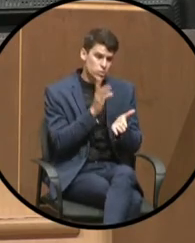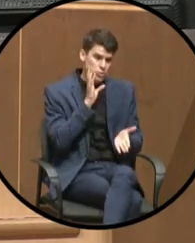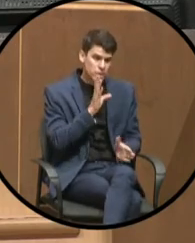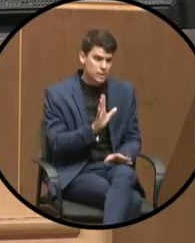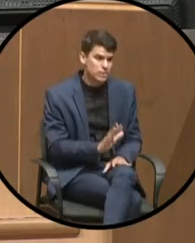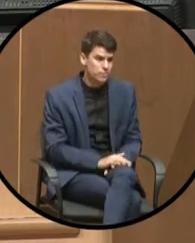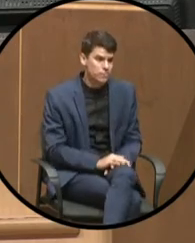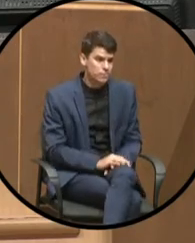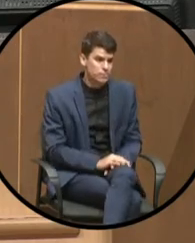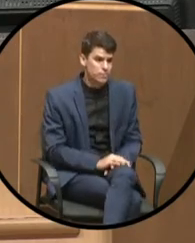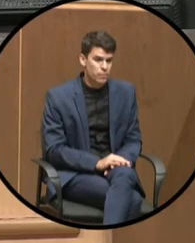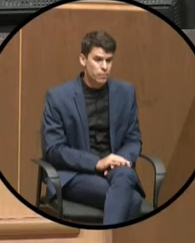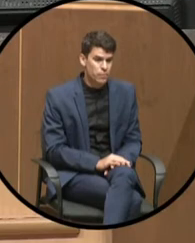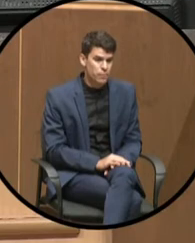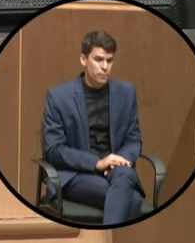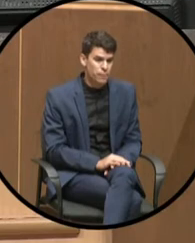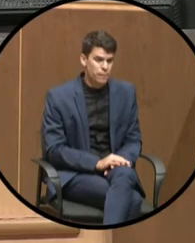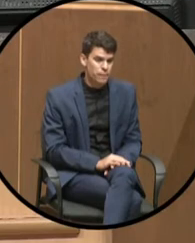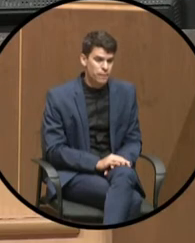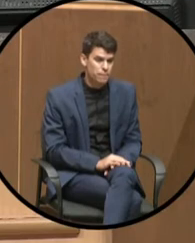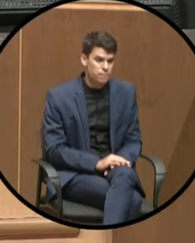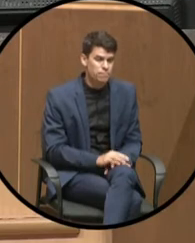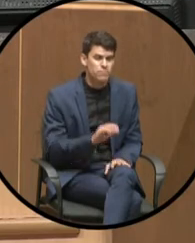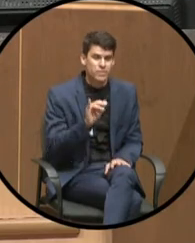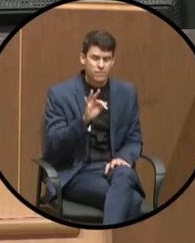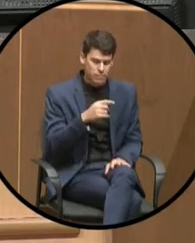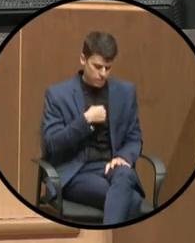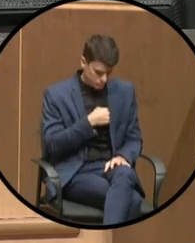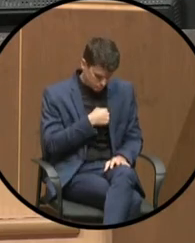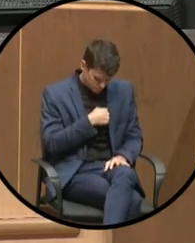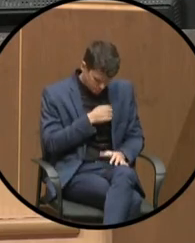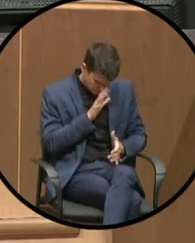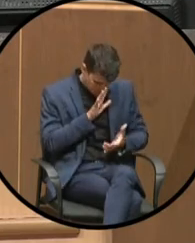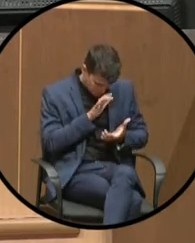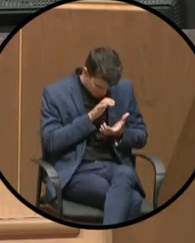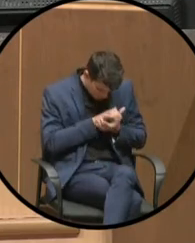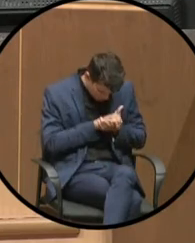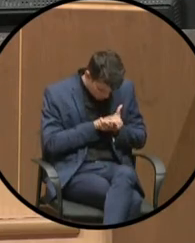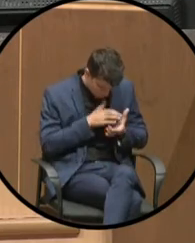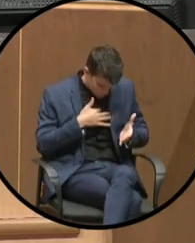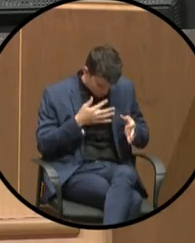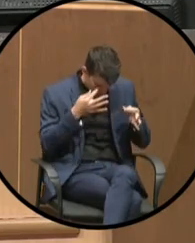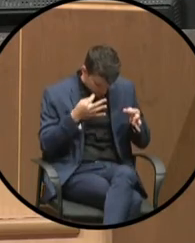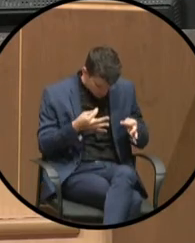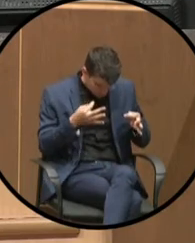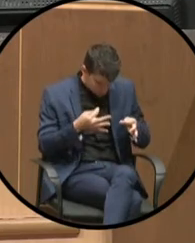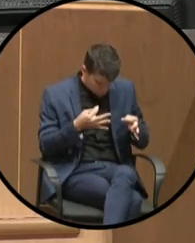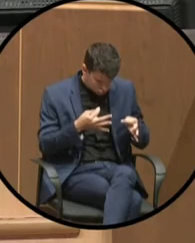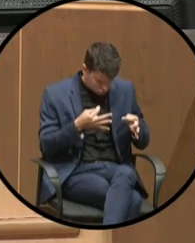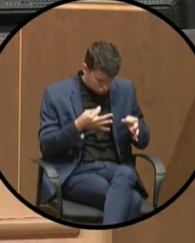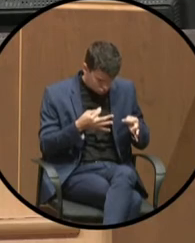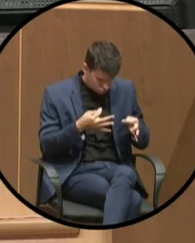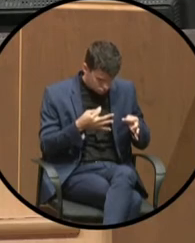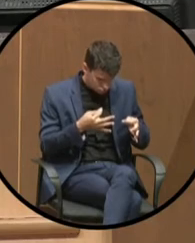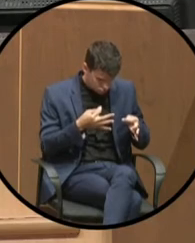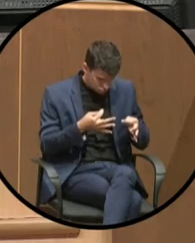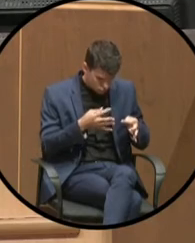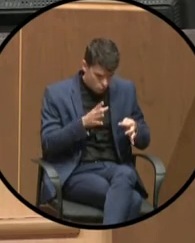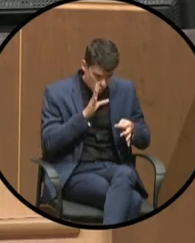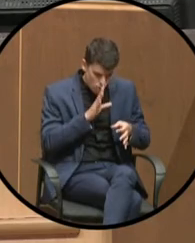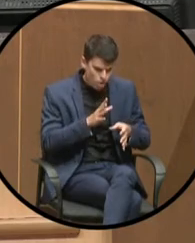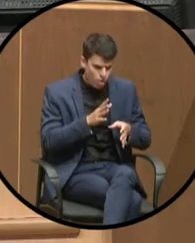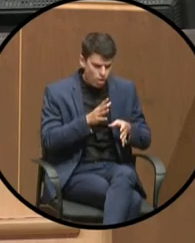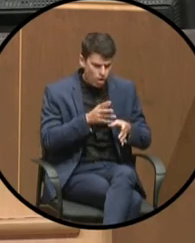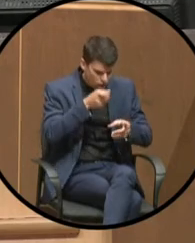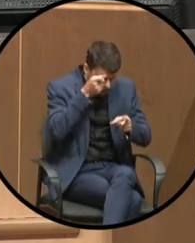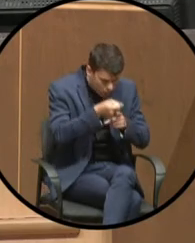that if I believe in my heart of hearts that a decision that I've made is putting our children